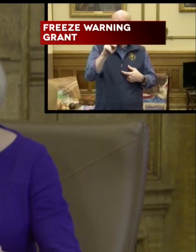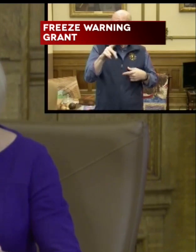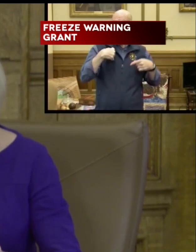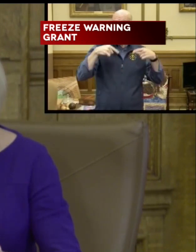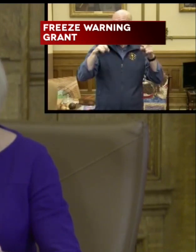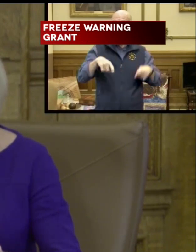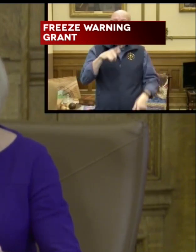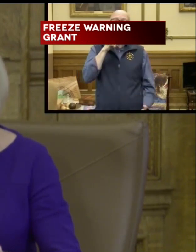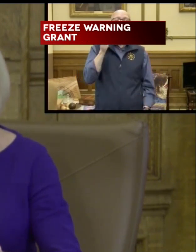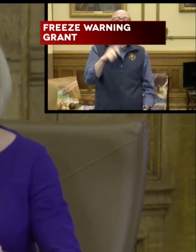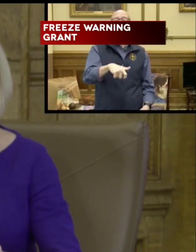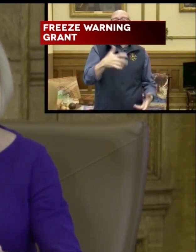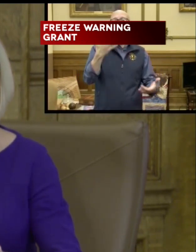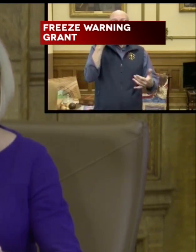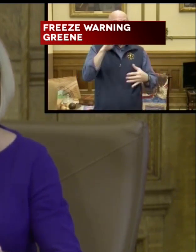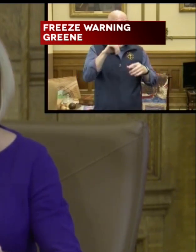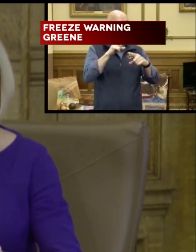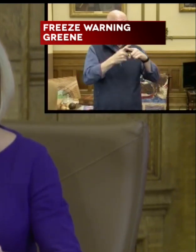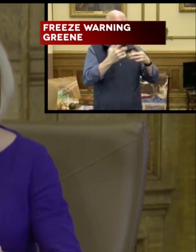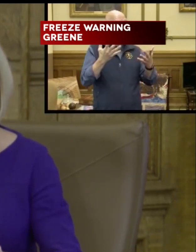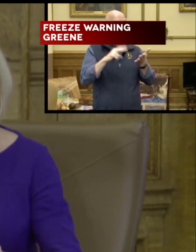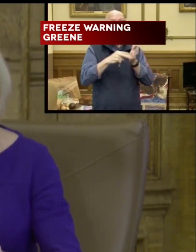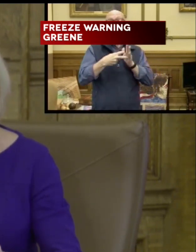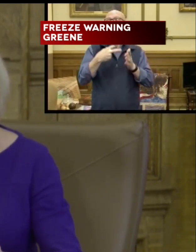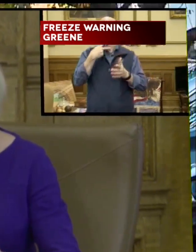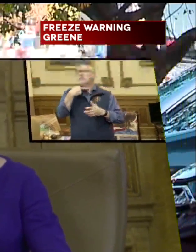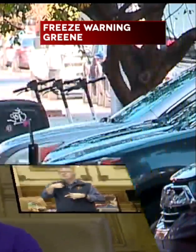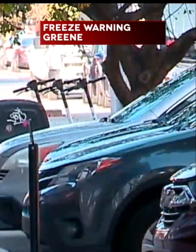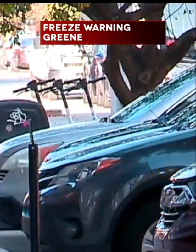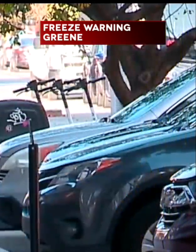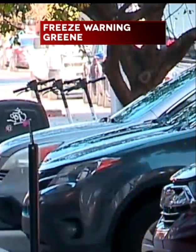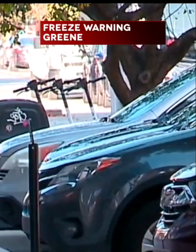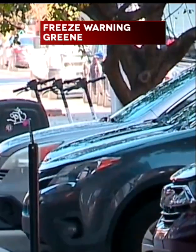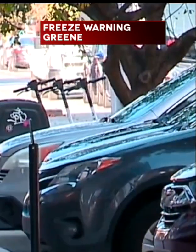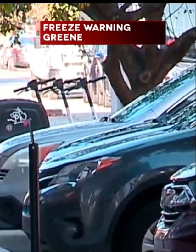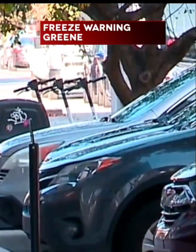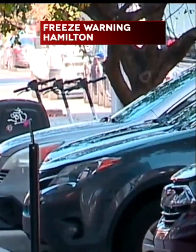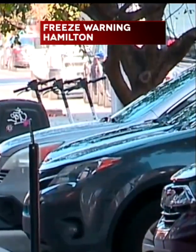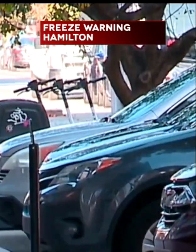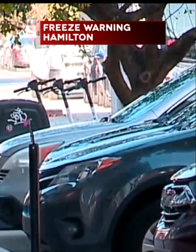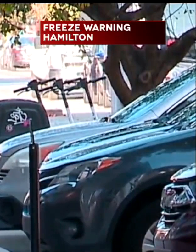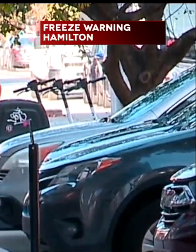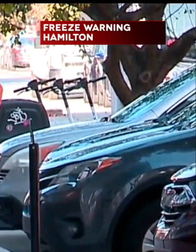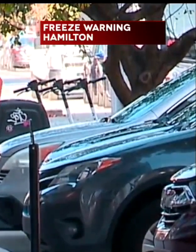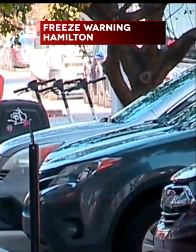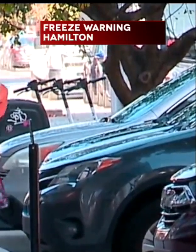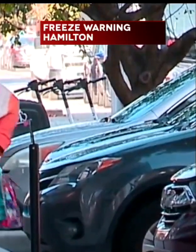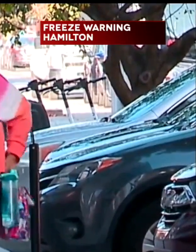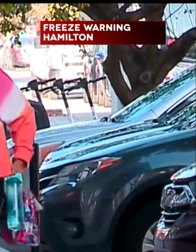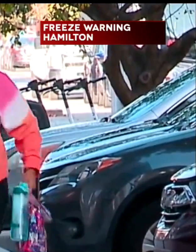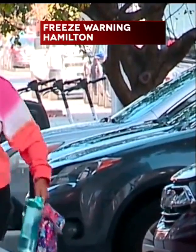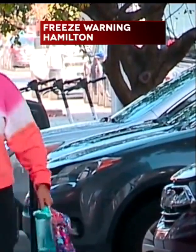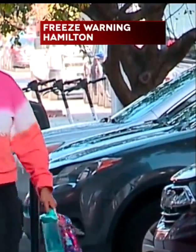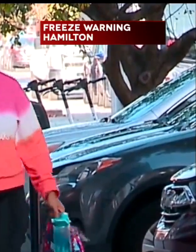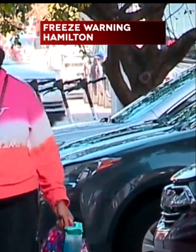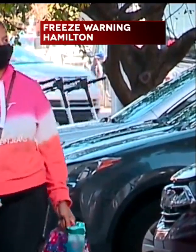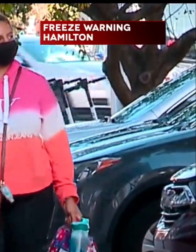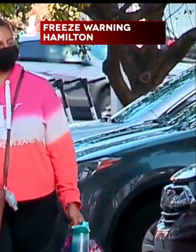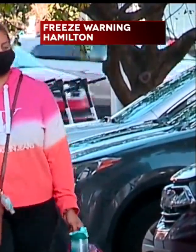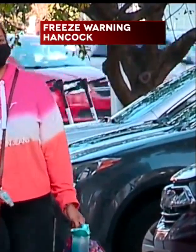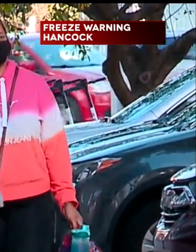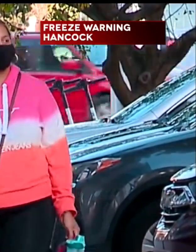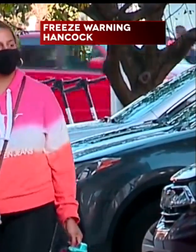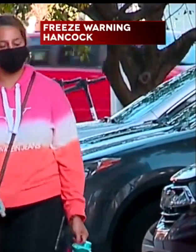tested positive. Box says she's not experiencing any symptoms. Dr. Box says she kept her social circle small. She adhered to